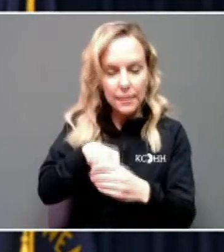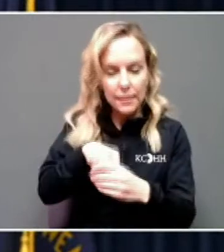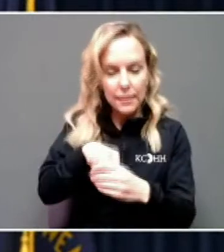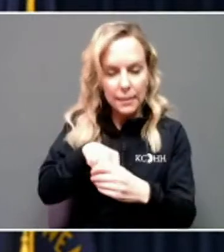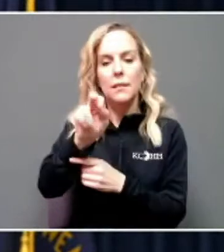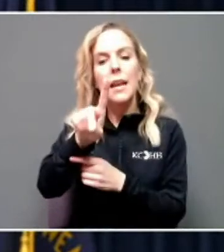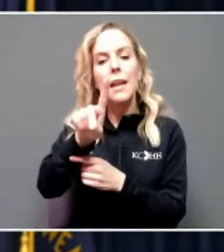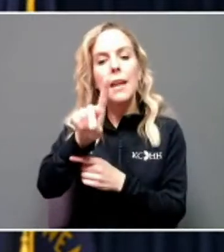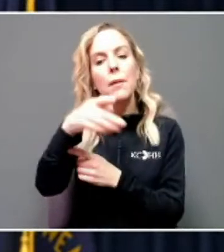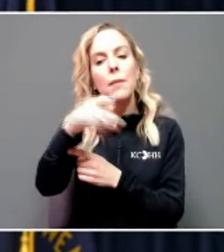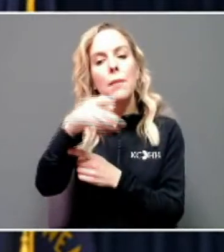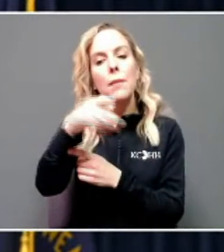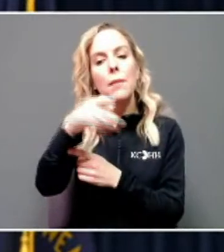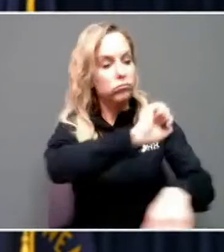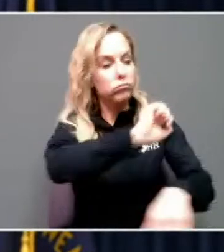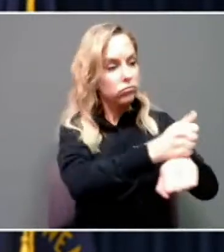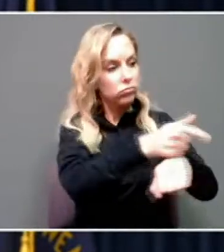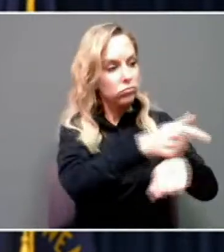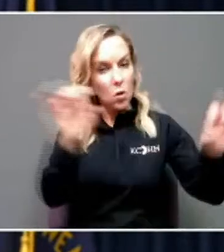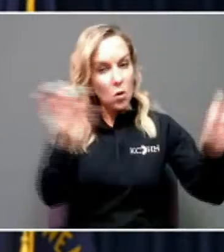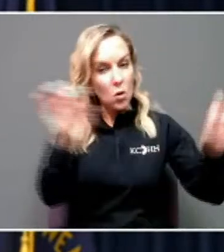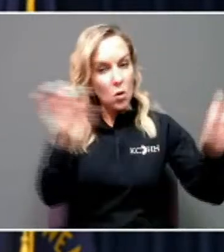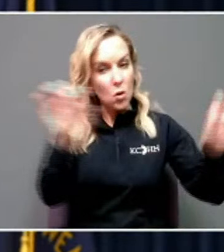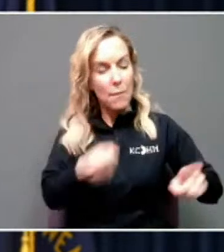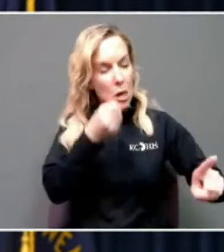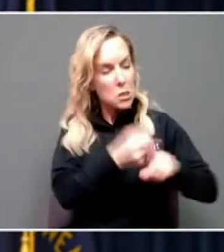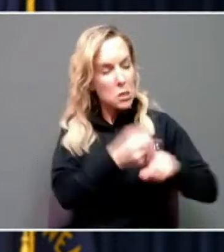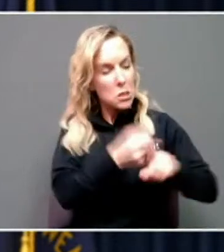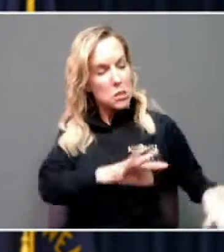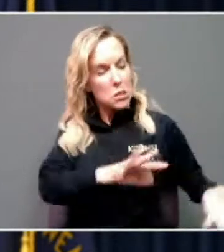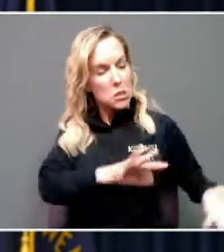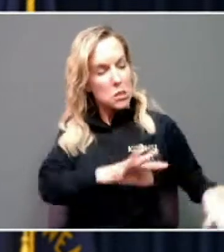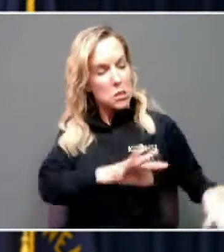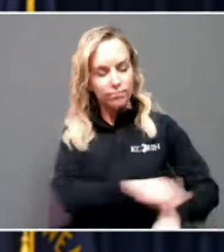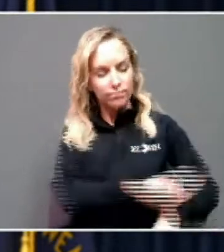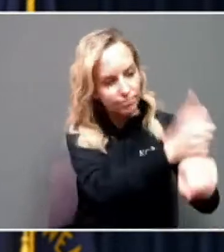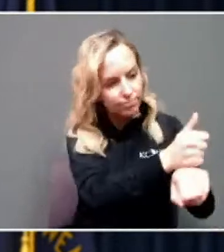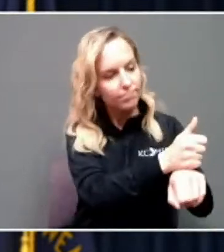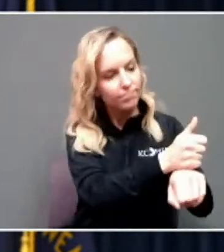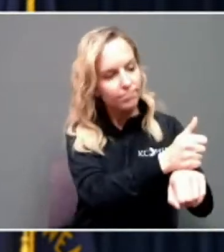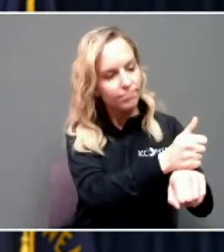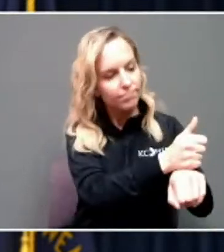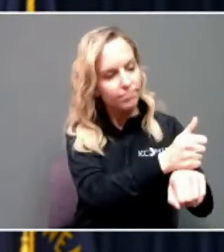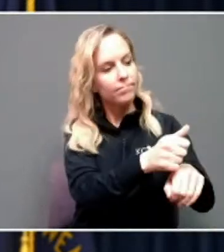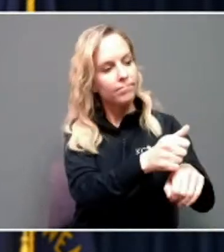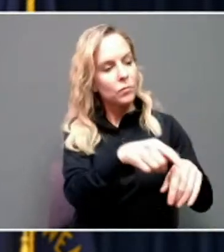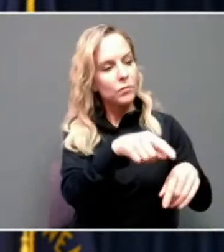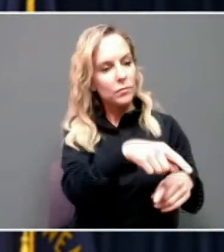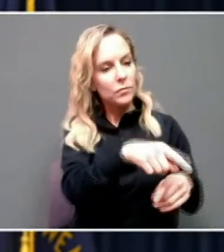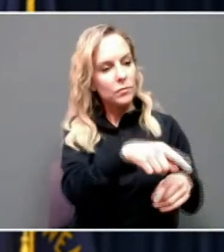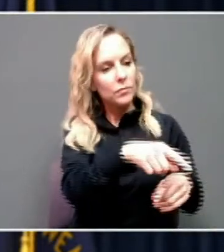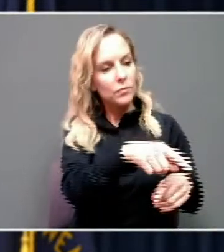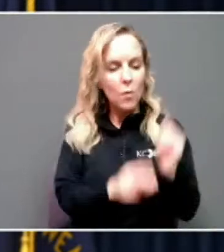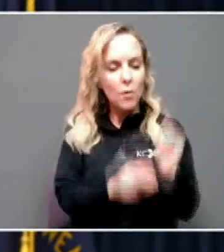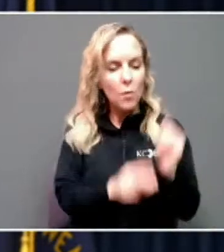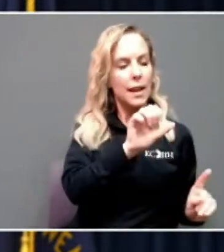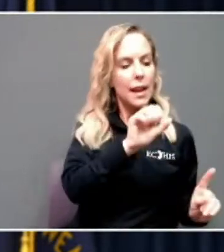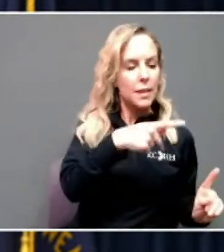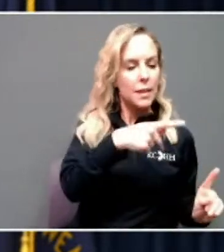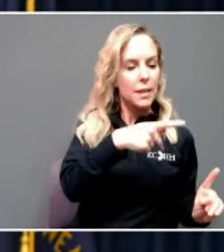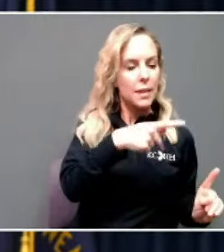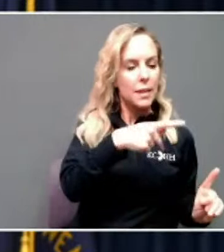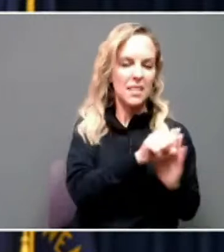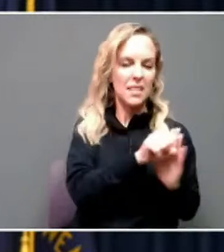numerous of these emergencies in roles at both KSP and parks. You're the right man for the job, and